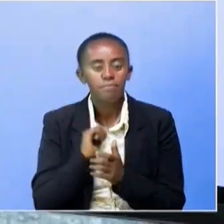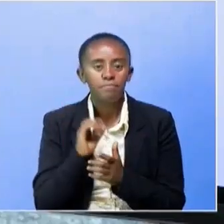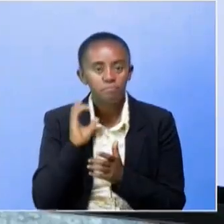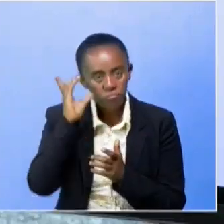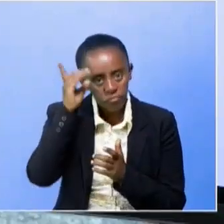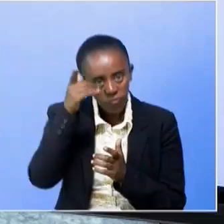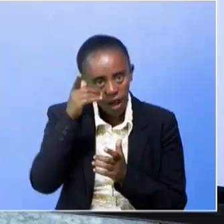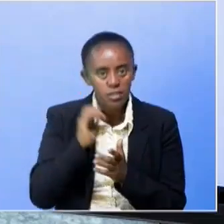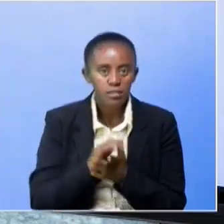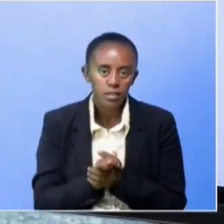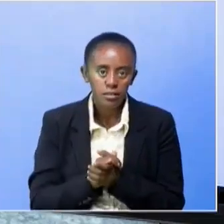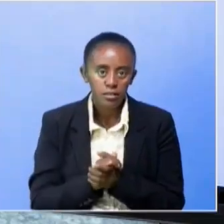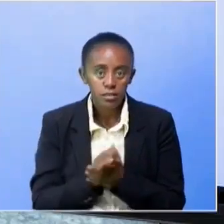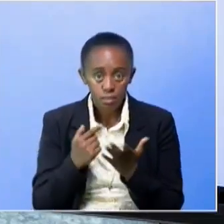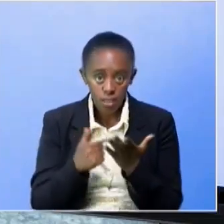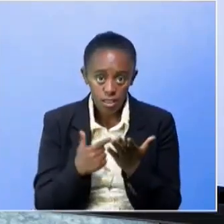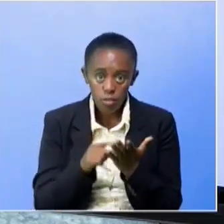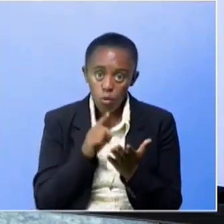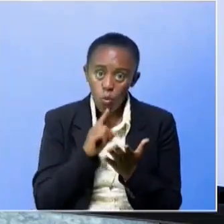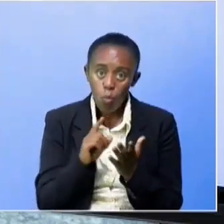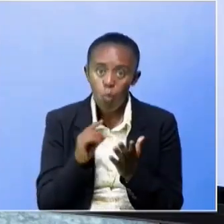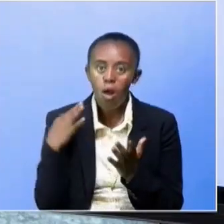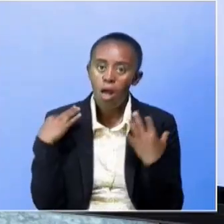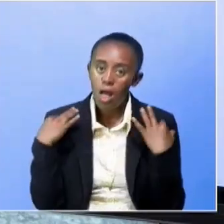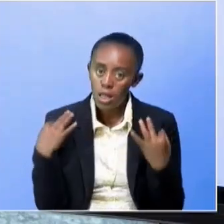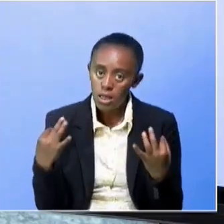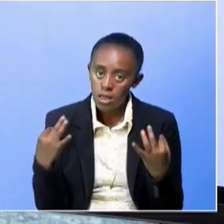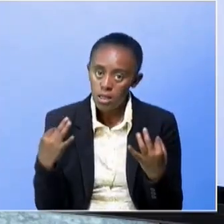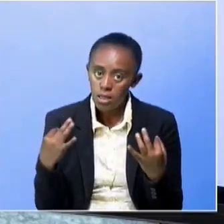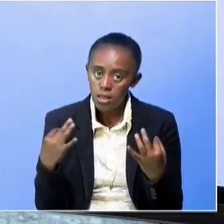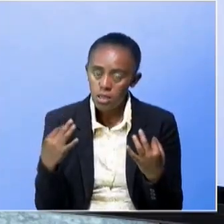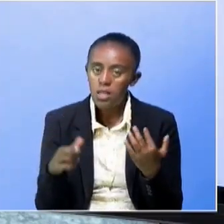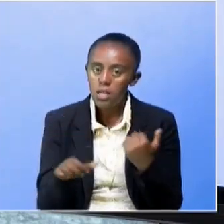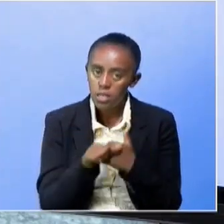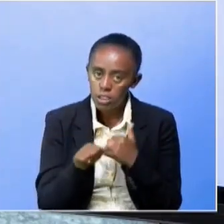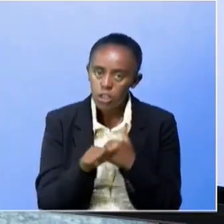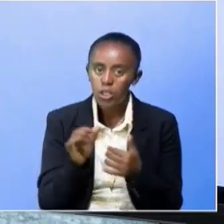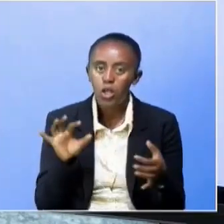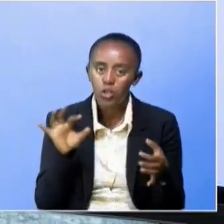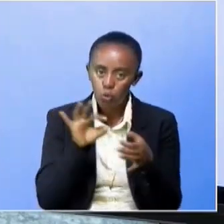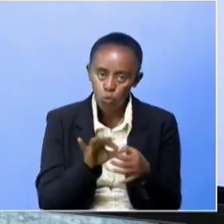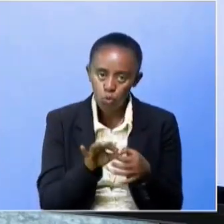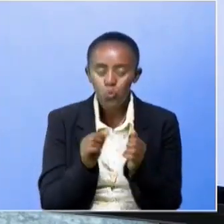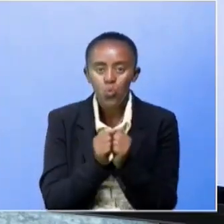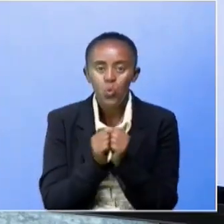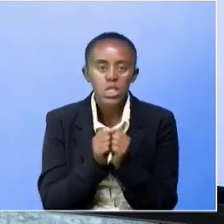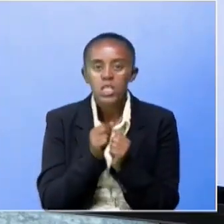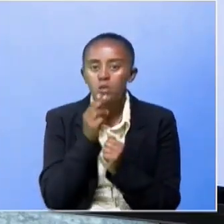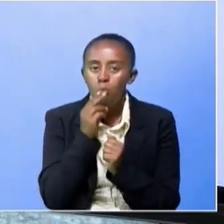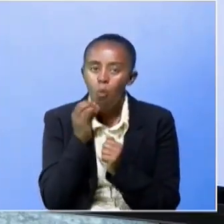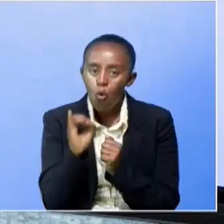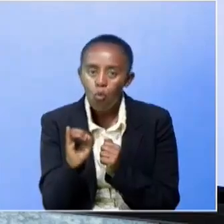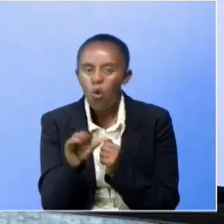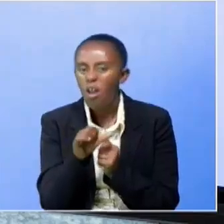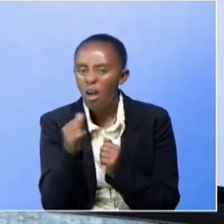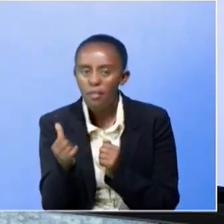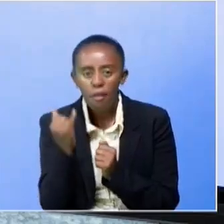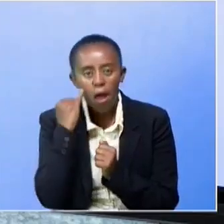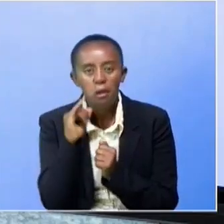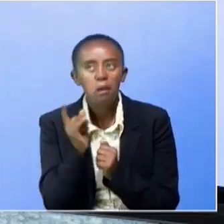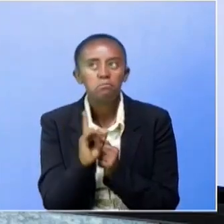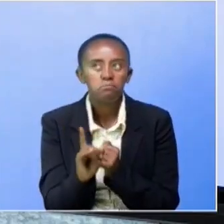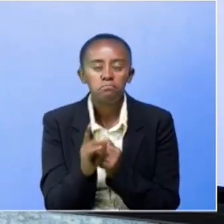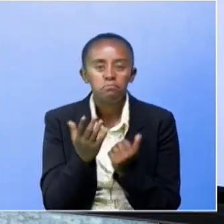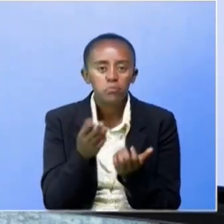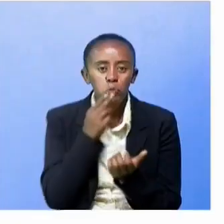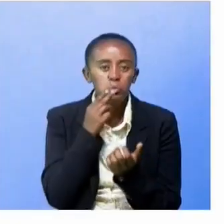cancer. This is one health risks associated with smoking. What about another idea?